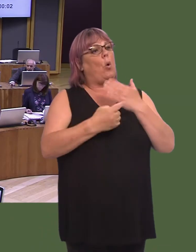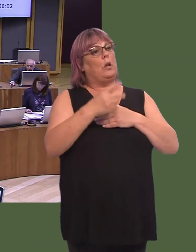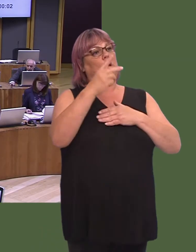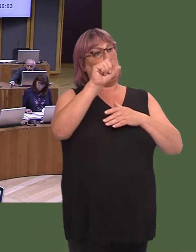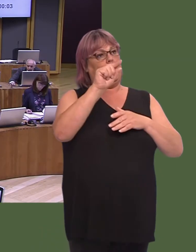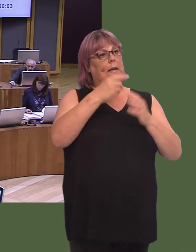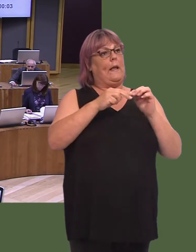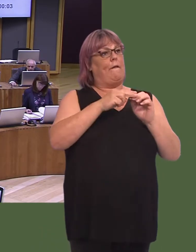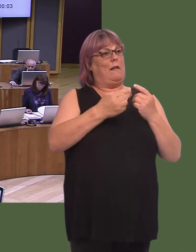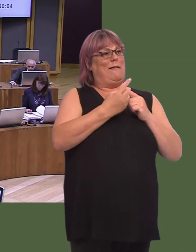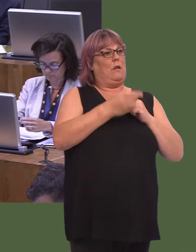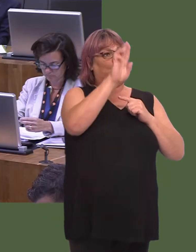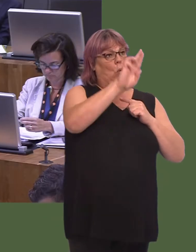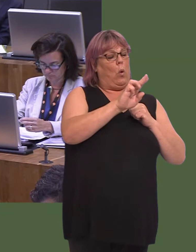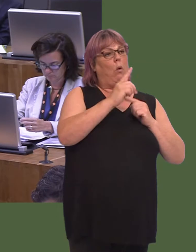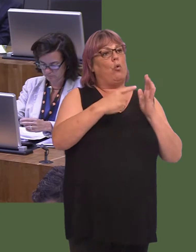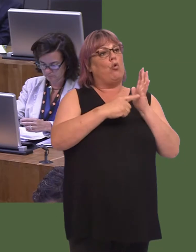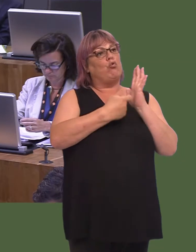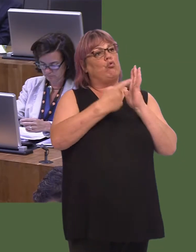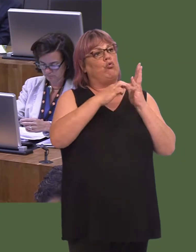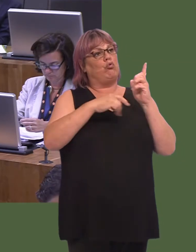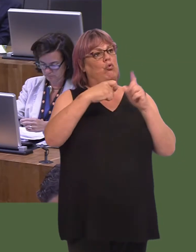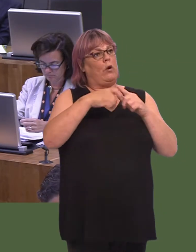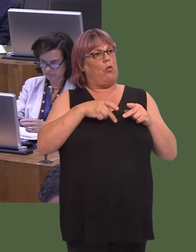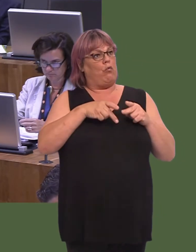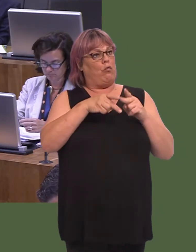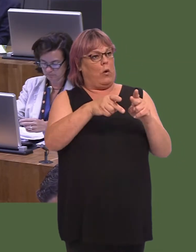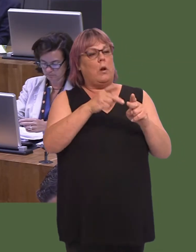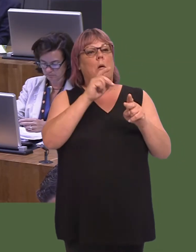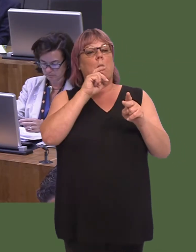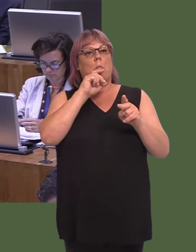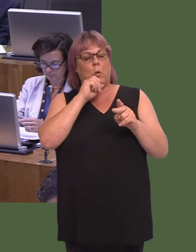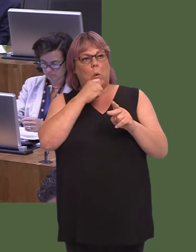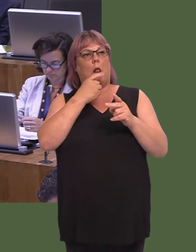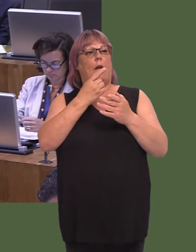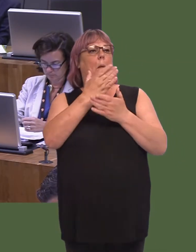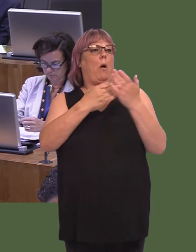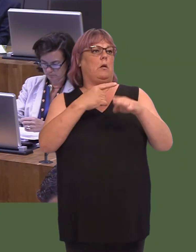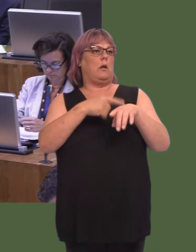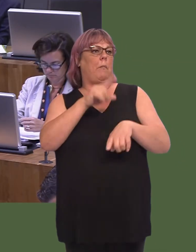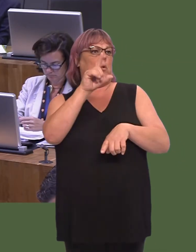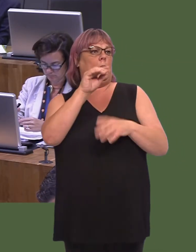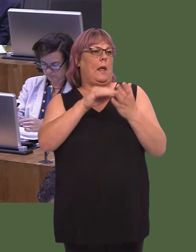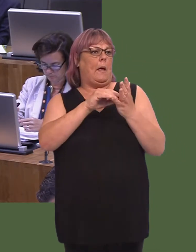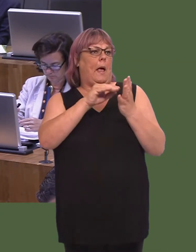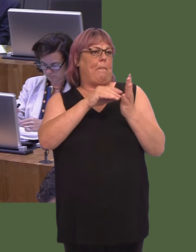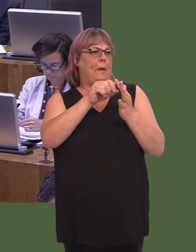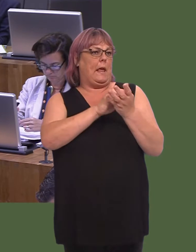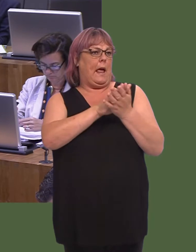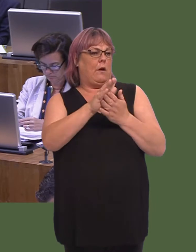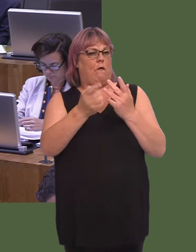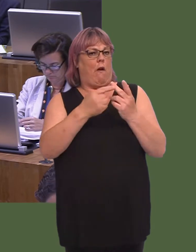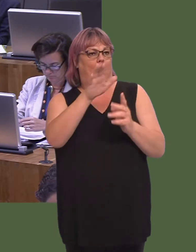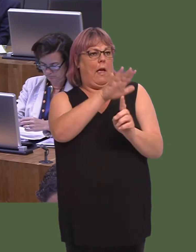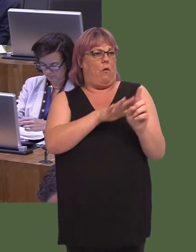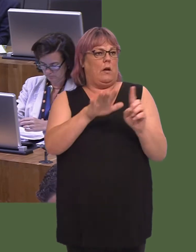schools on or near trunk roads, and we have a multi-year programme to introduce part-time 20-mile-per-hour limits in those locations. We also provide